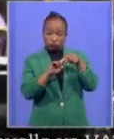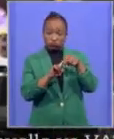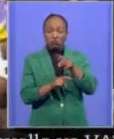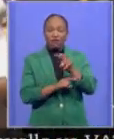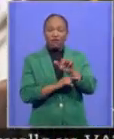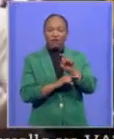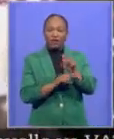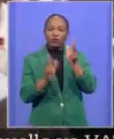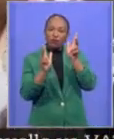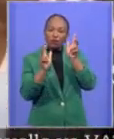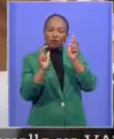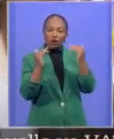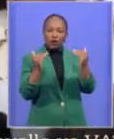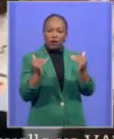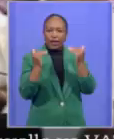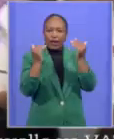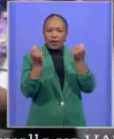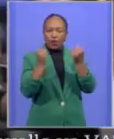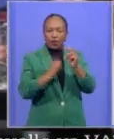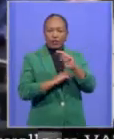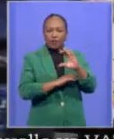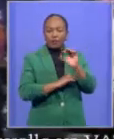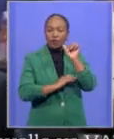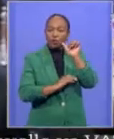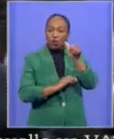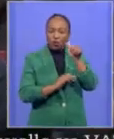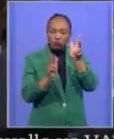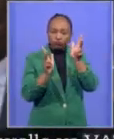mamelwa lekgotleng le phahameng la dinyewe la Western Cape hosane.